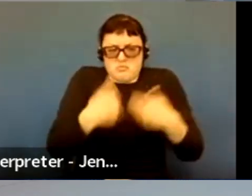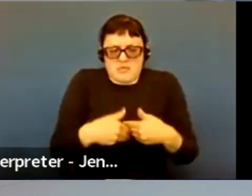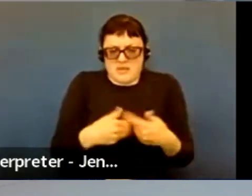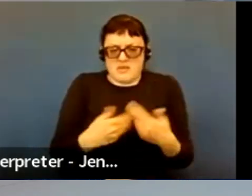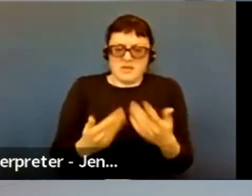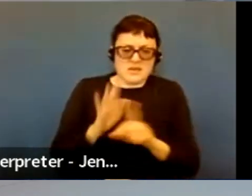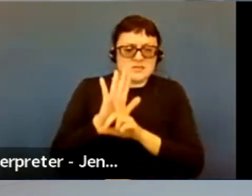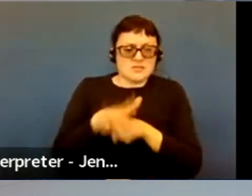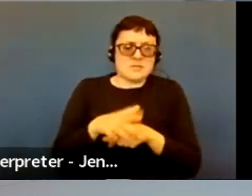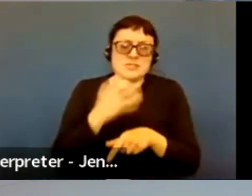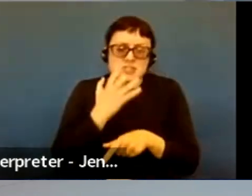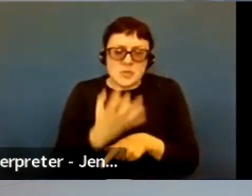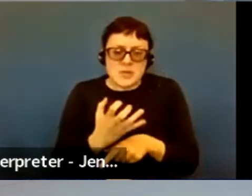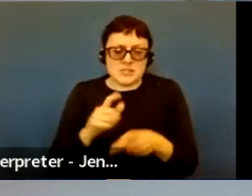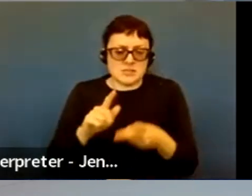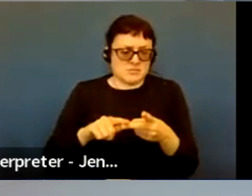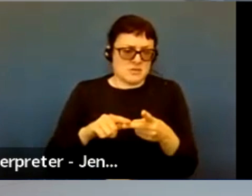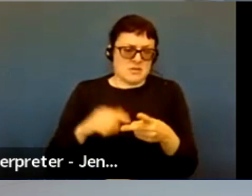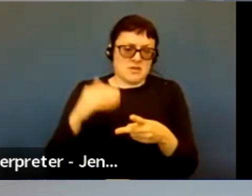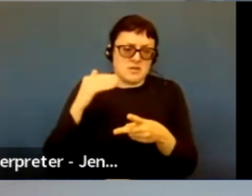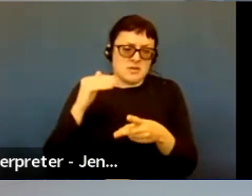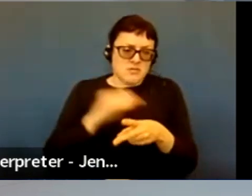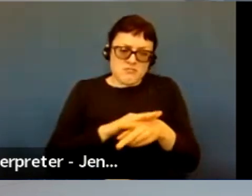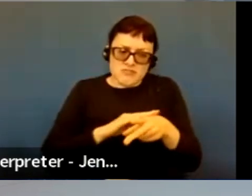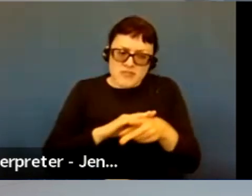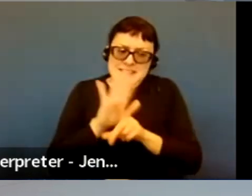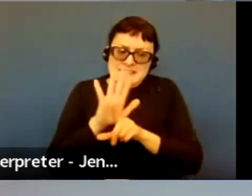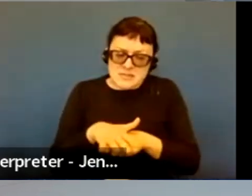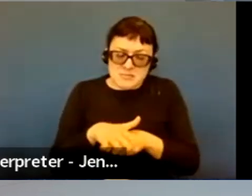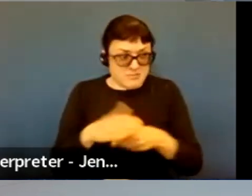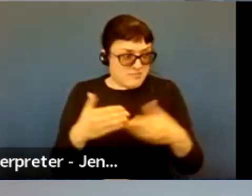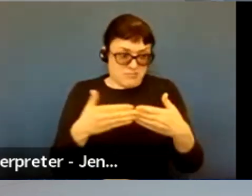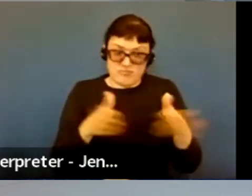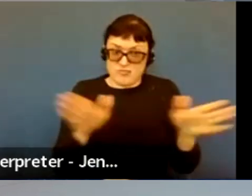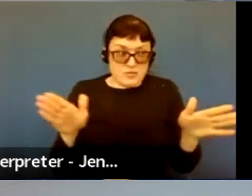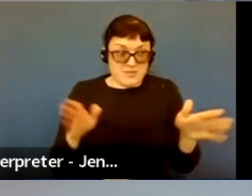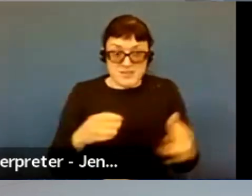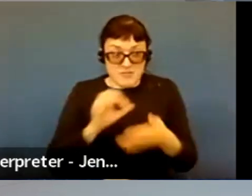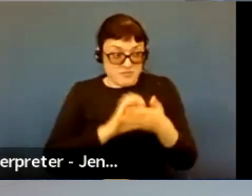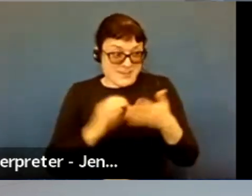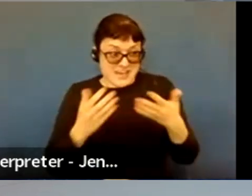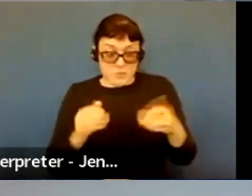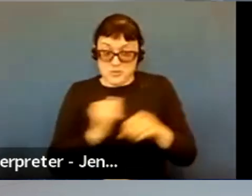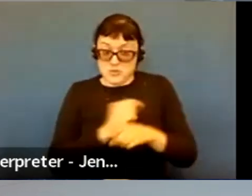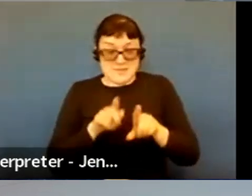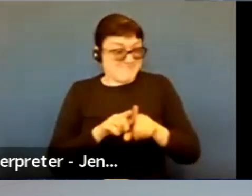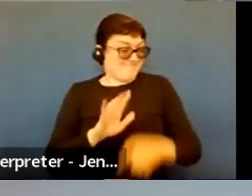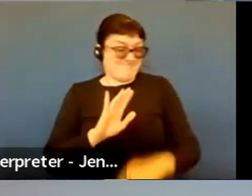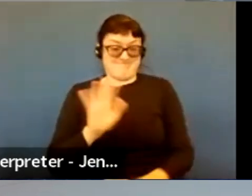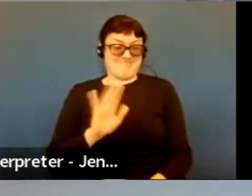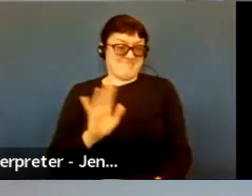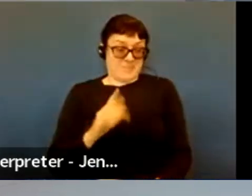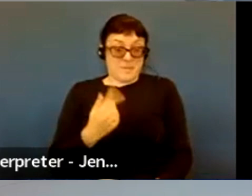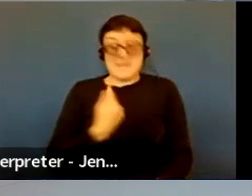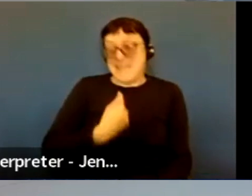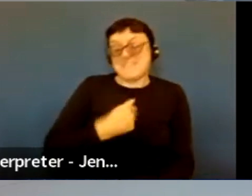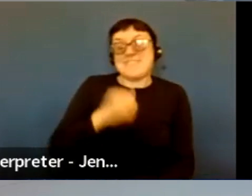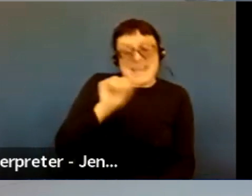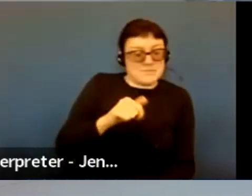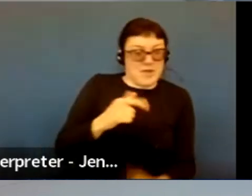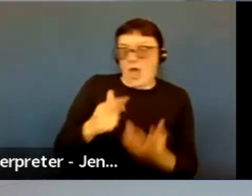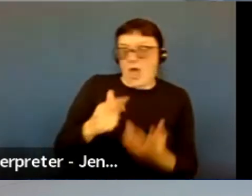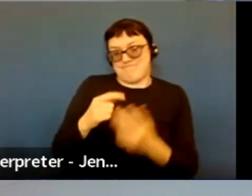Anti-Semitism, racism, I mean, it's really very broad. How many writers now do that? Well, I do, but not many others do.